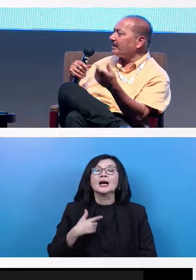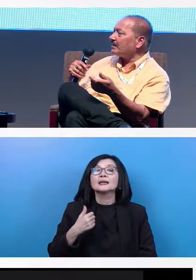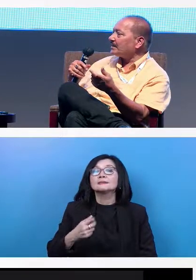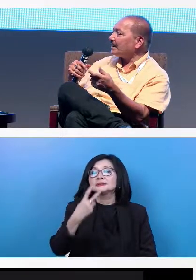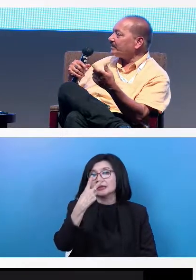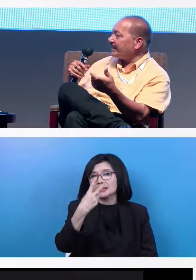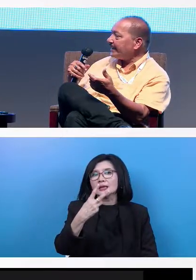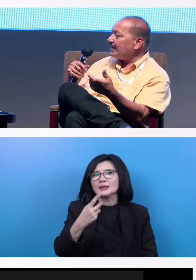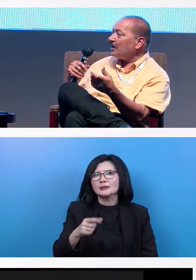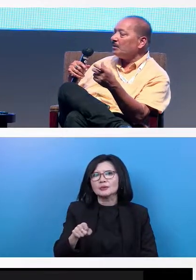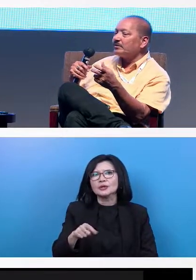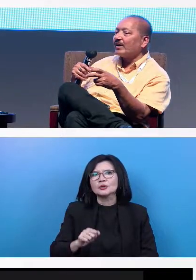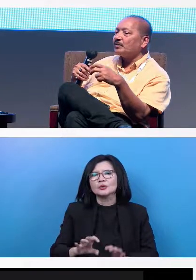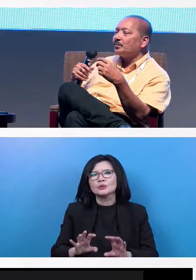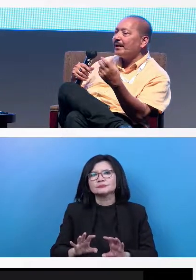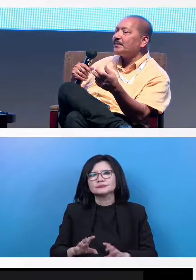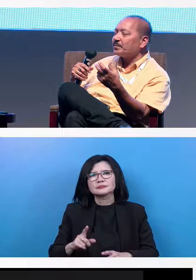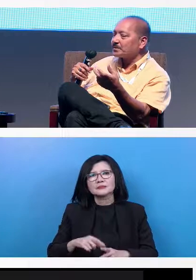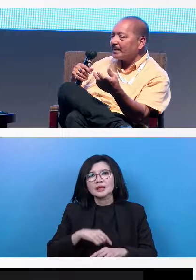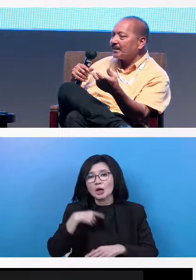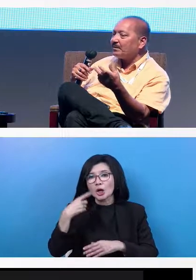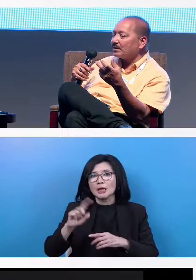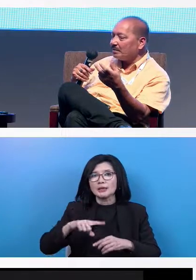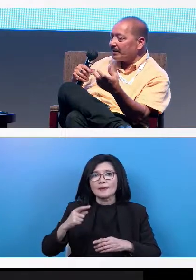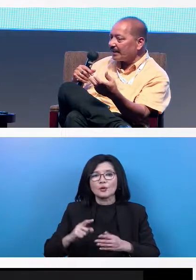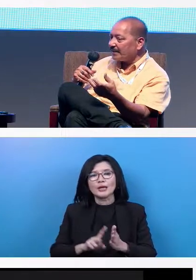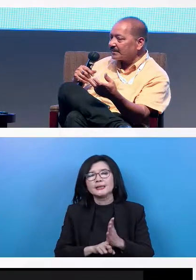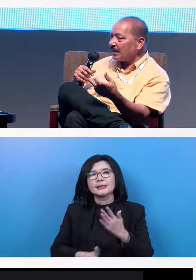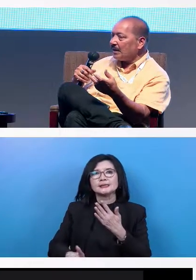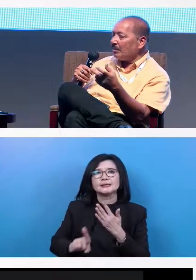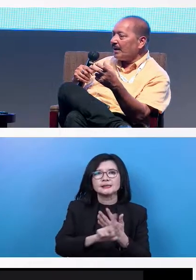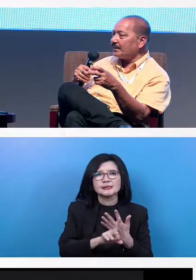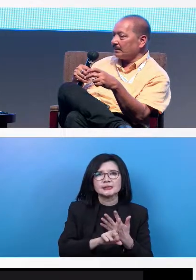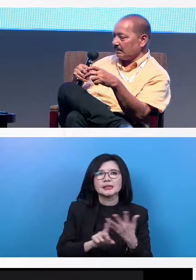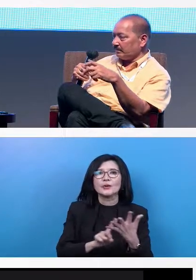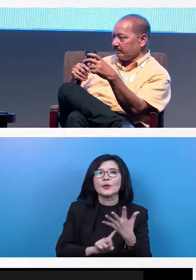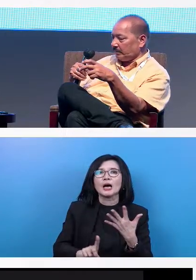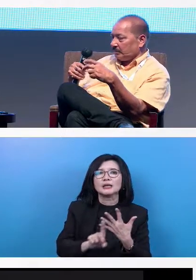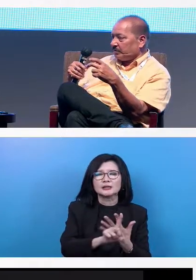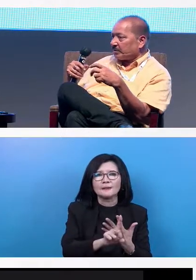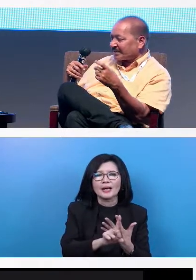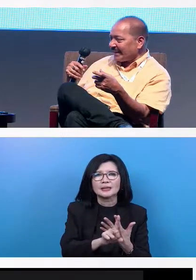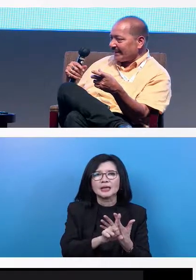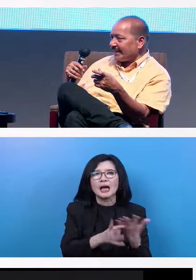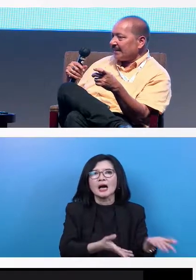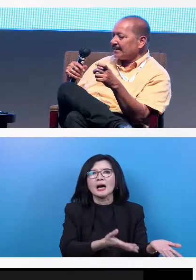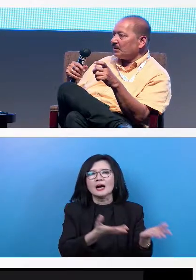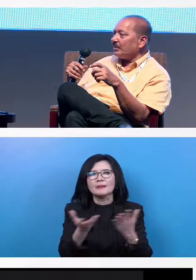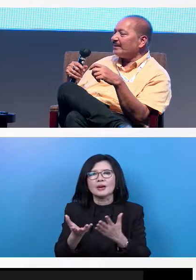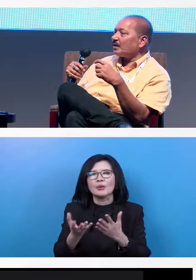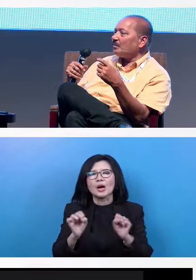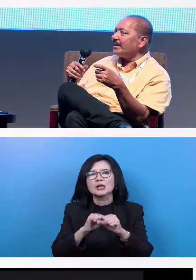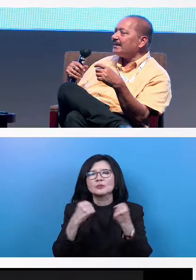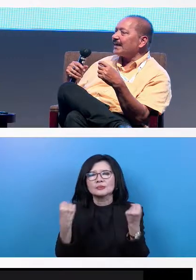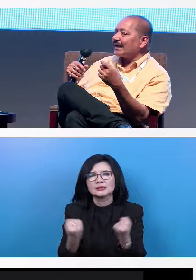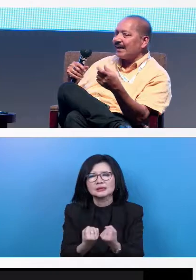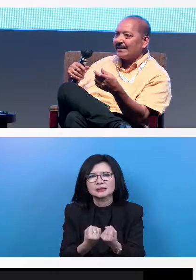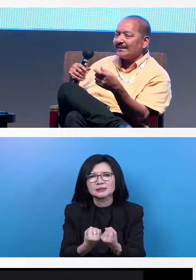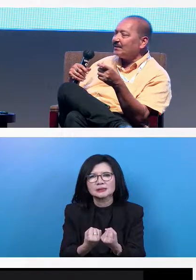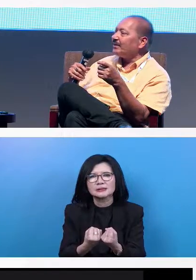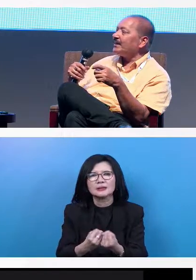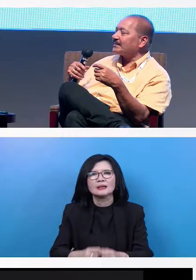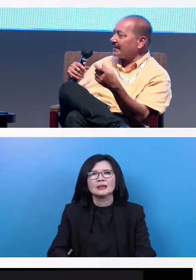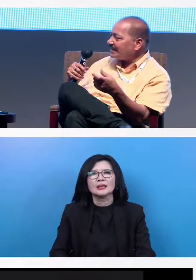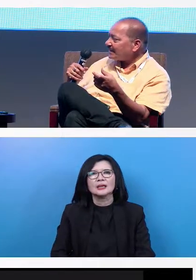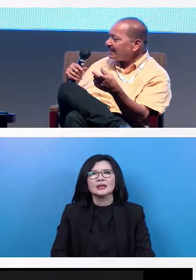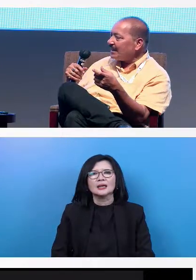in 50 countries that we did. We tried to bring the perspective of the communities where we could see the way the community is